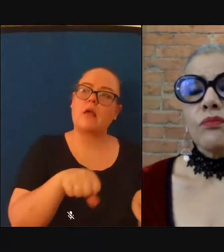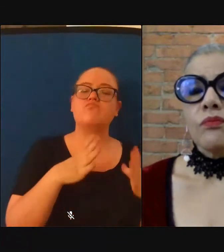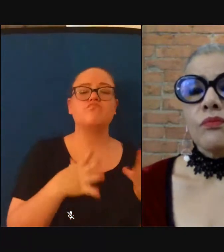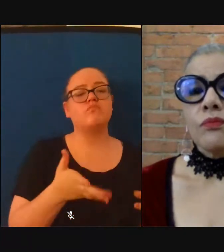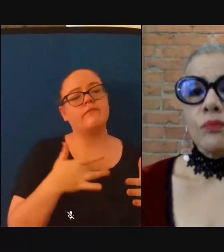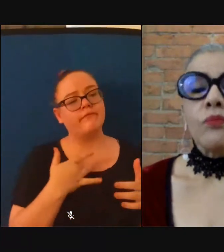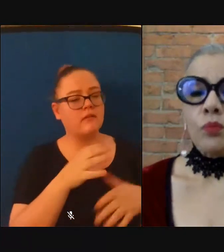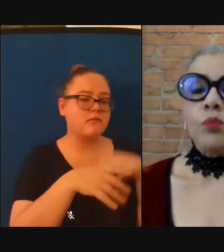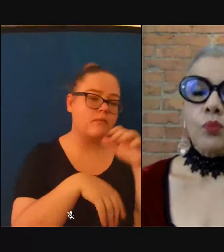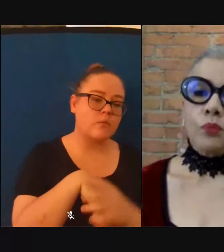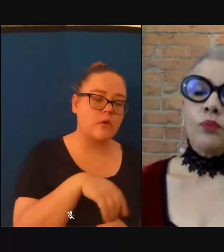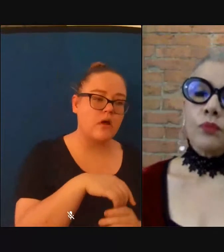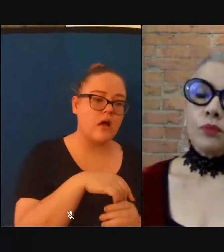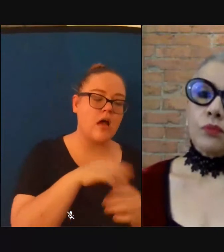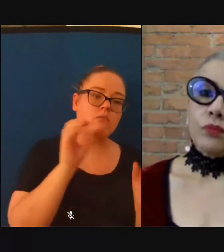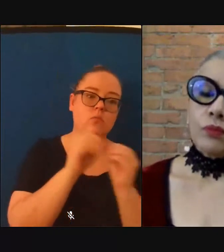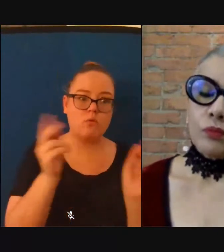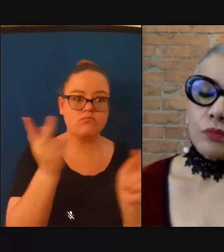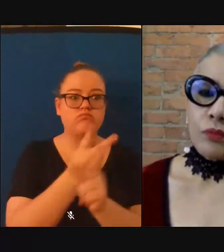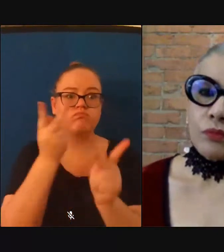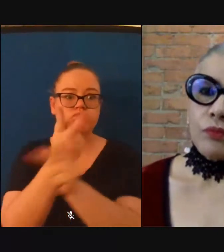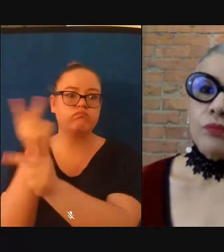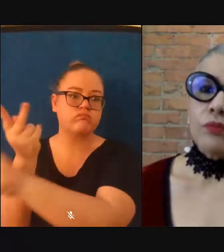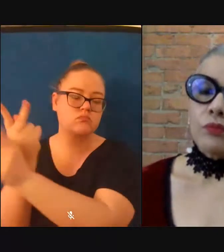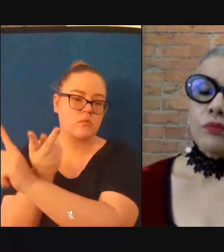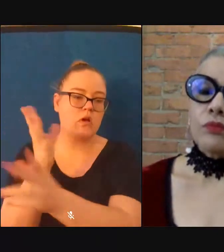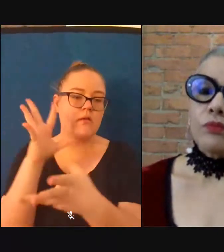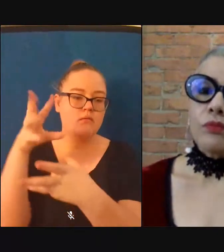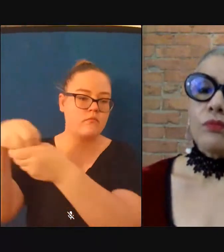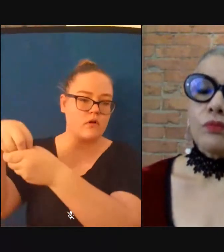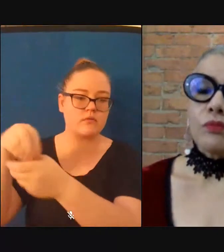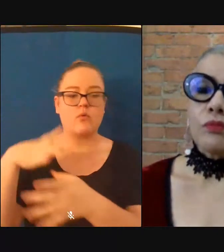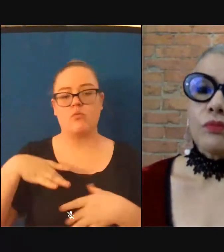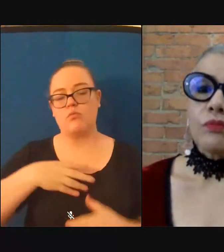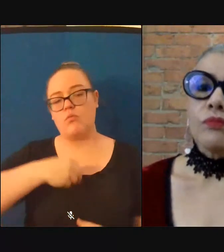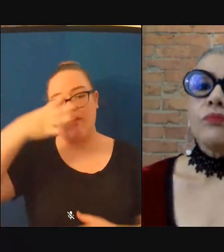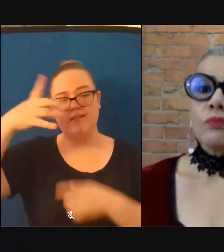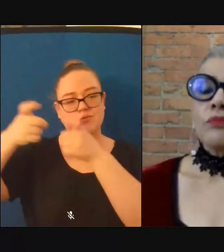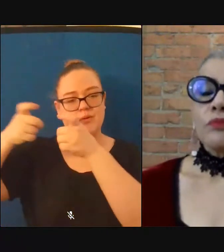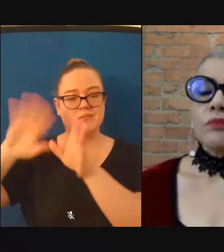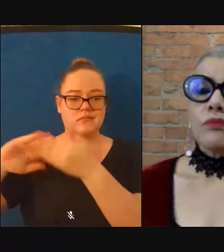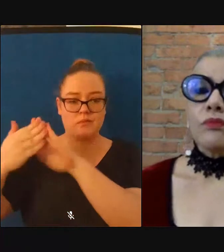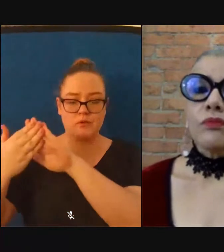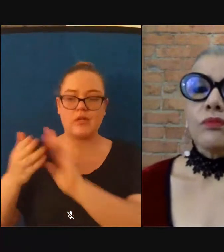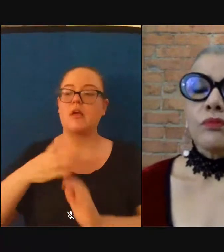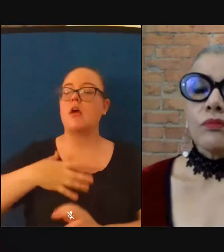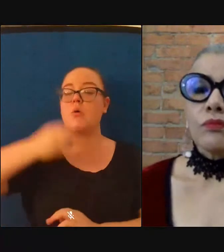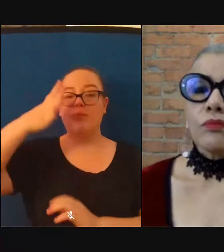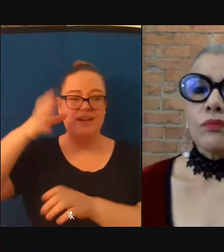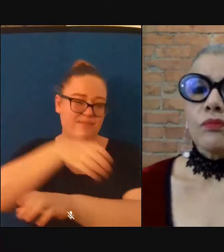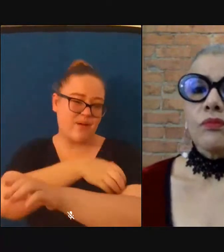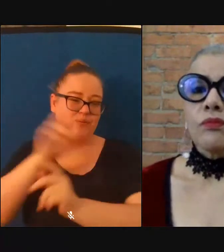an entree into the white supremacist community and the white power community. So these are like